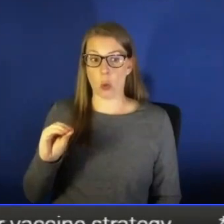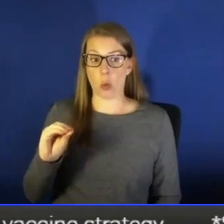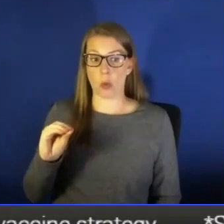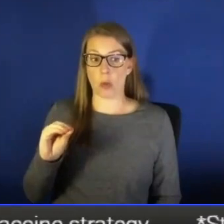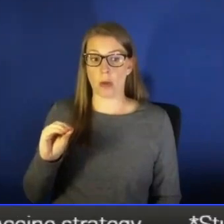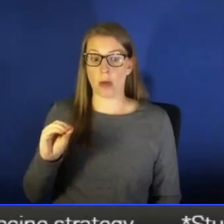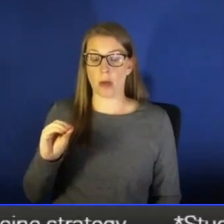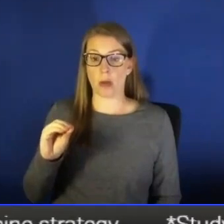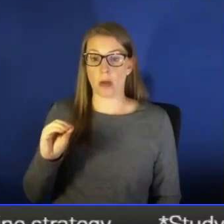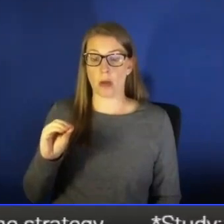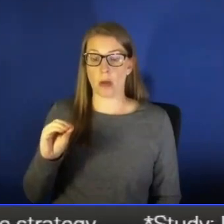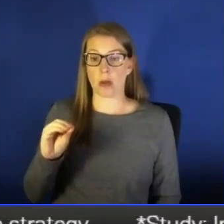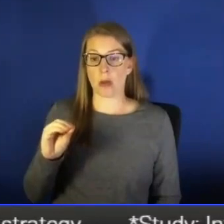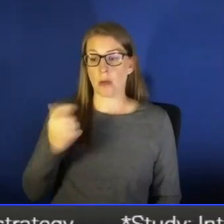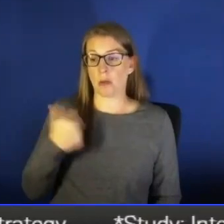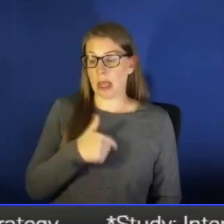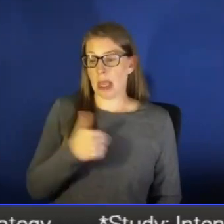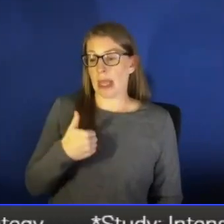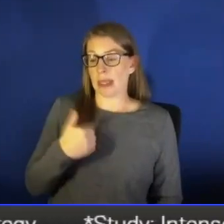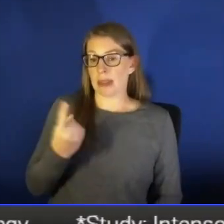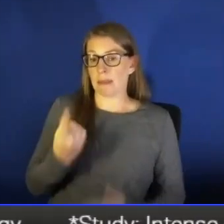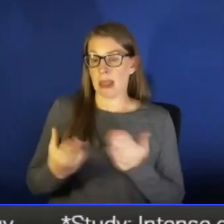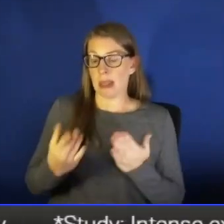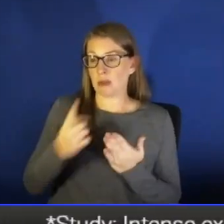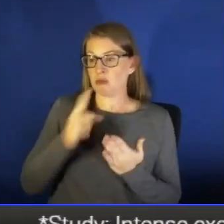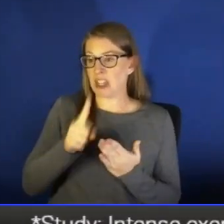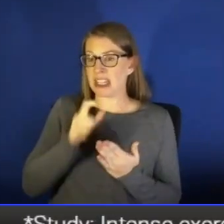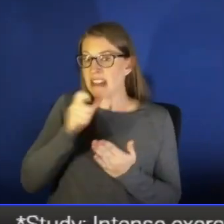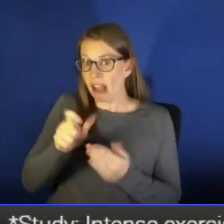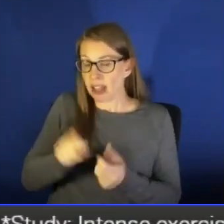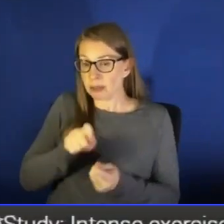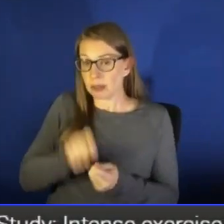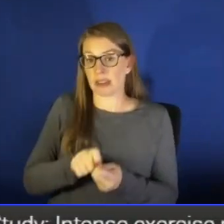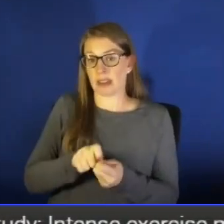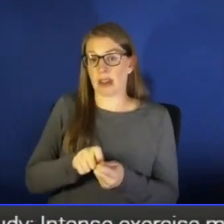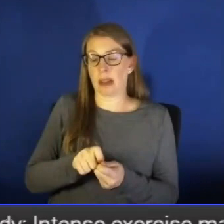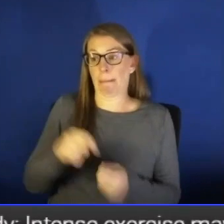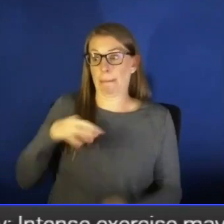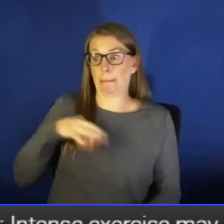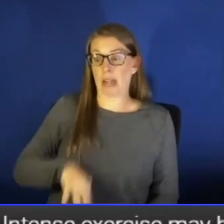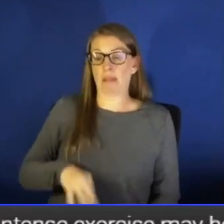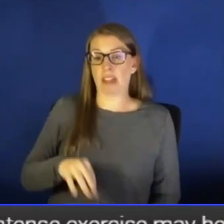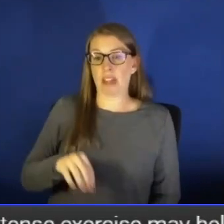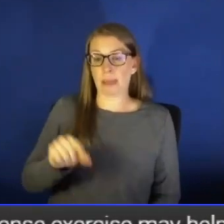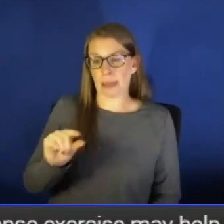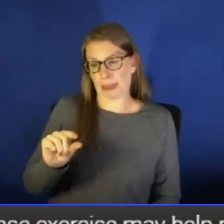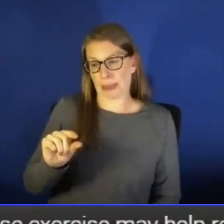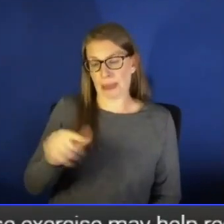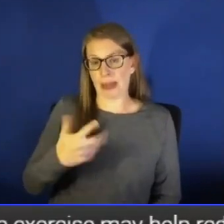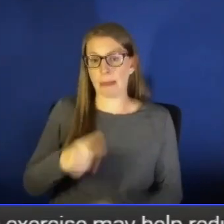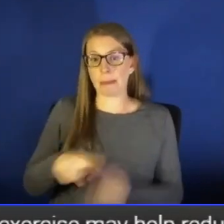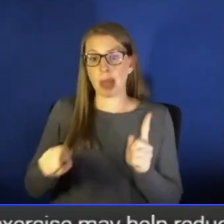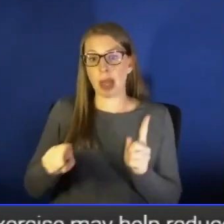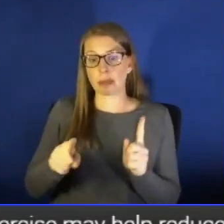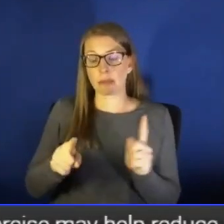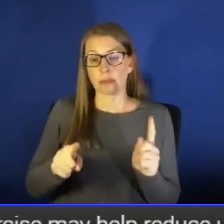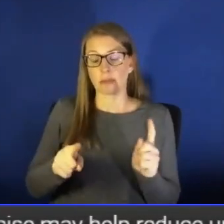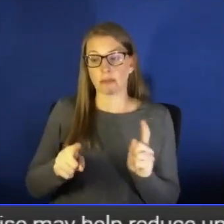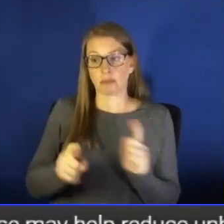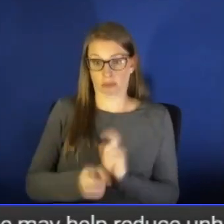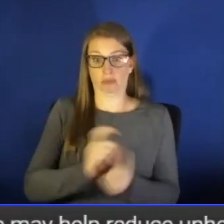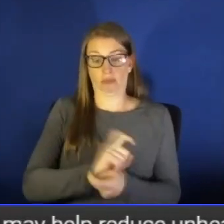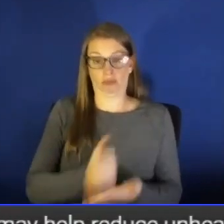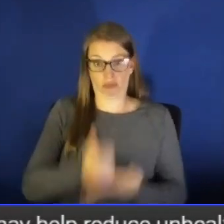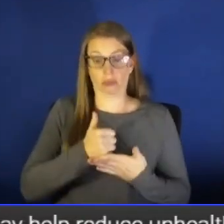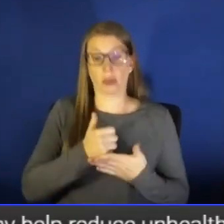fairly nonspecific, and the absolute benefit was really small. But it was a real difference. So in a lot of